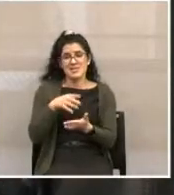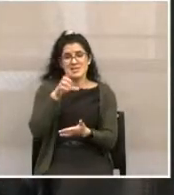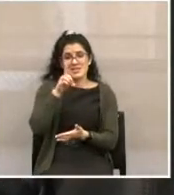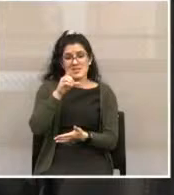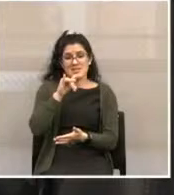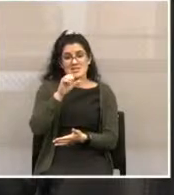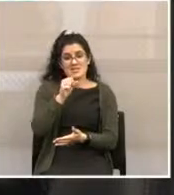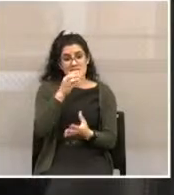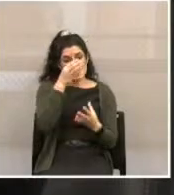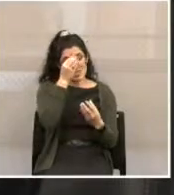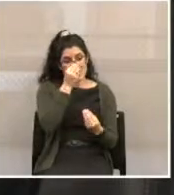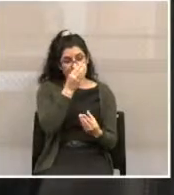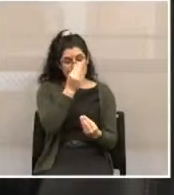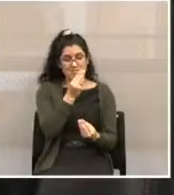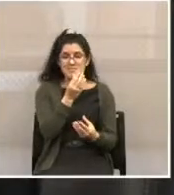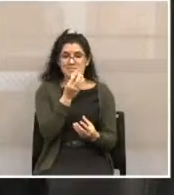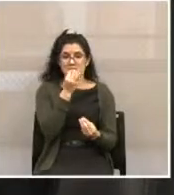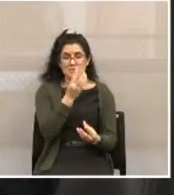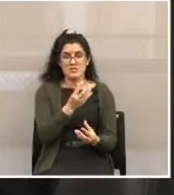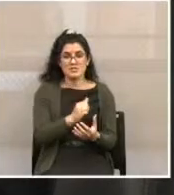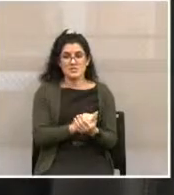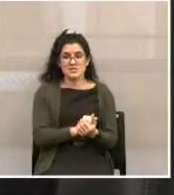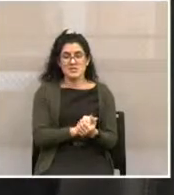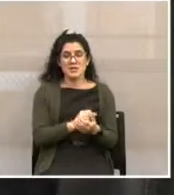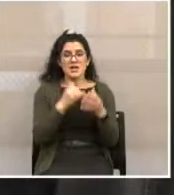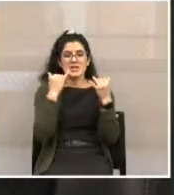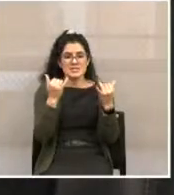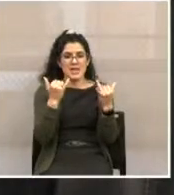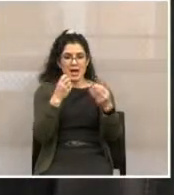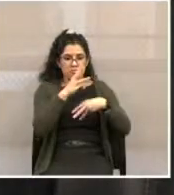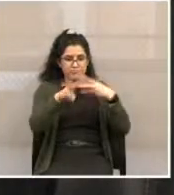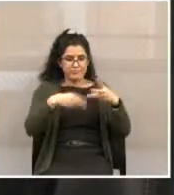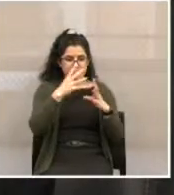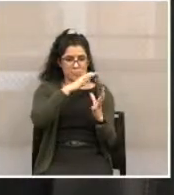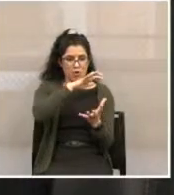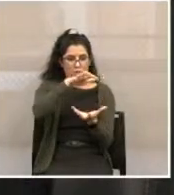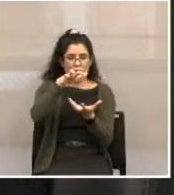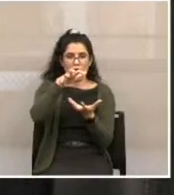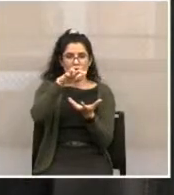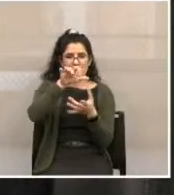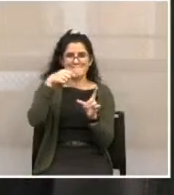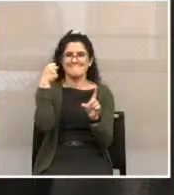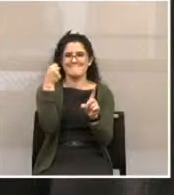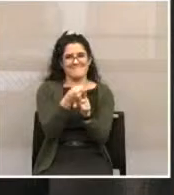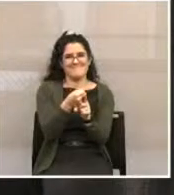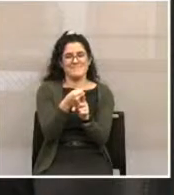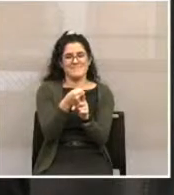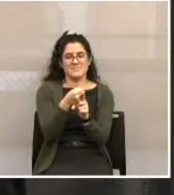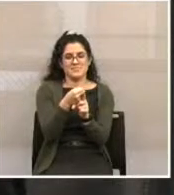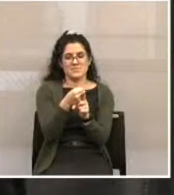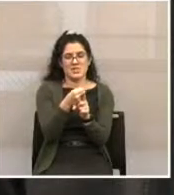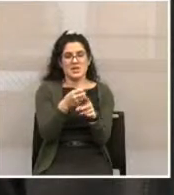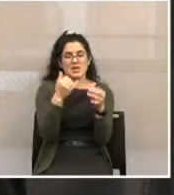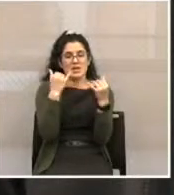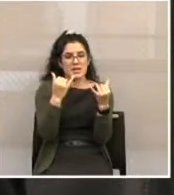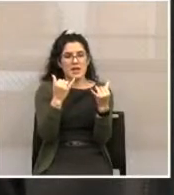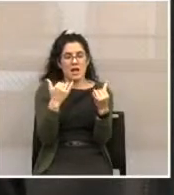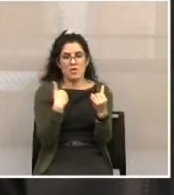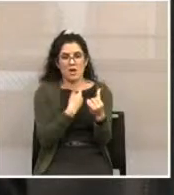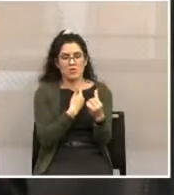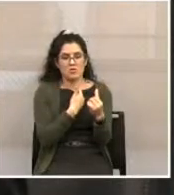Disinformation has contributed to something that is now global, and it is the polarization of our